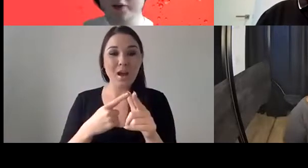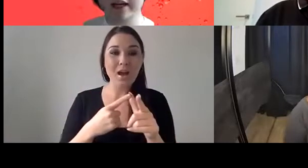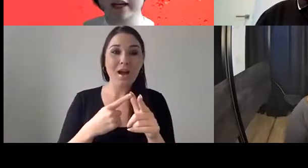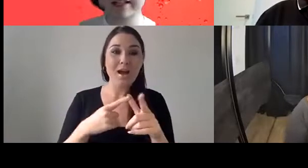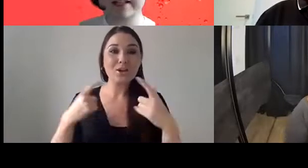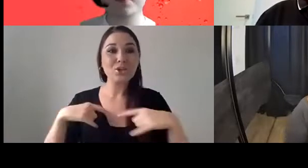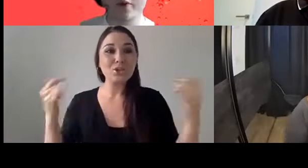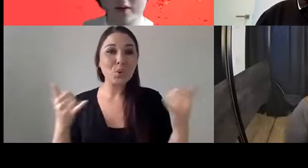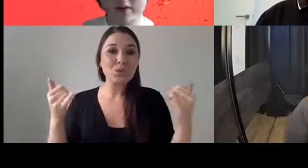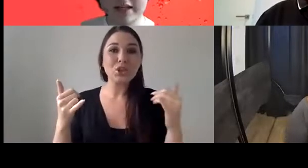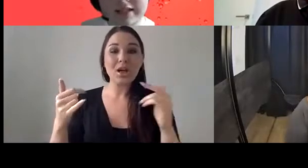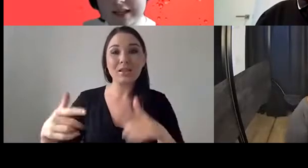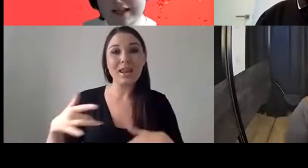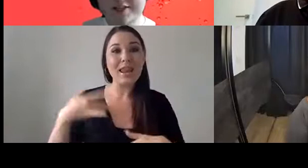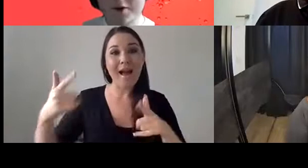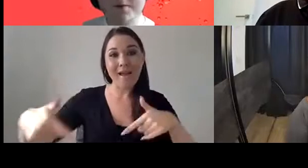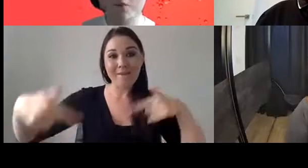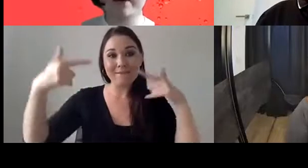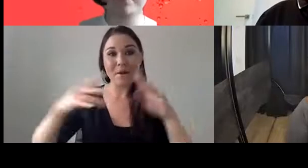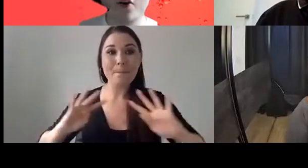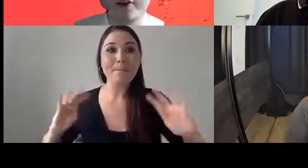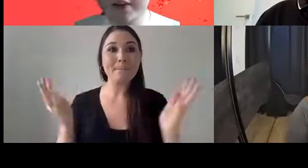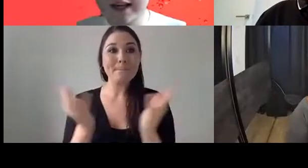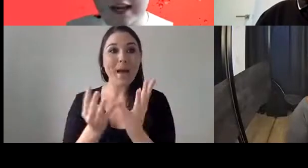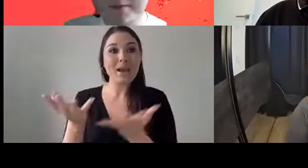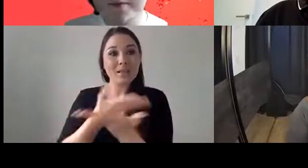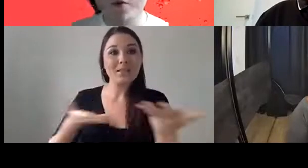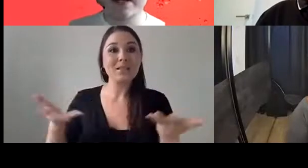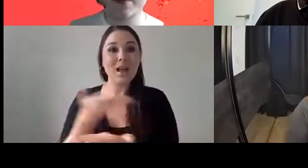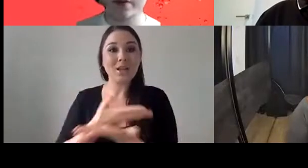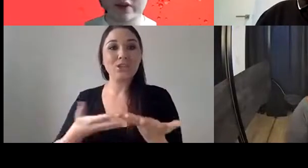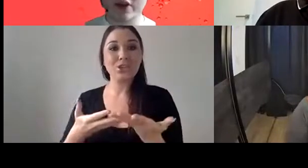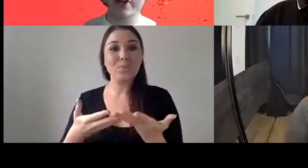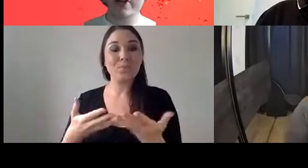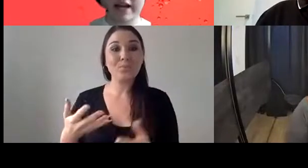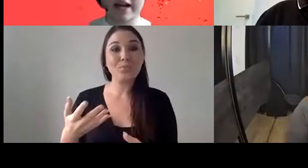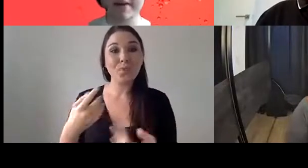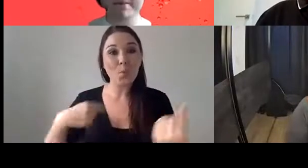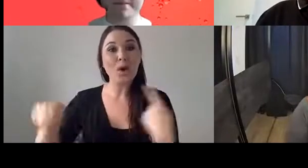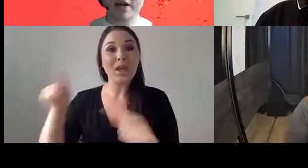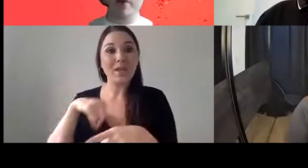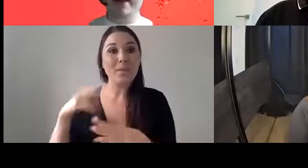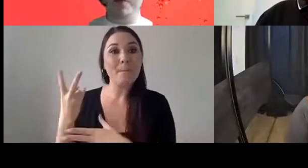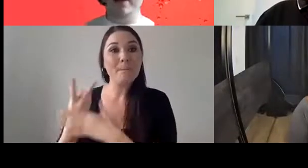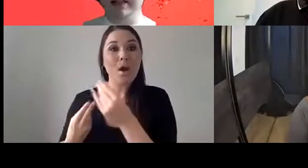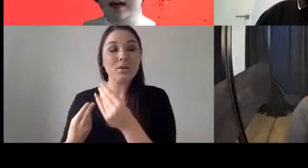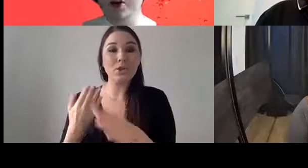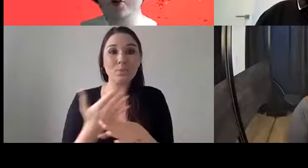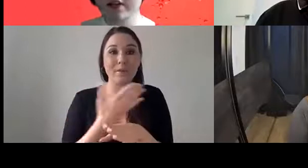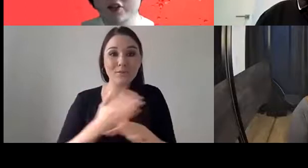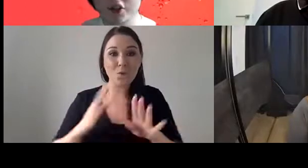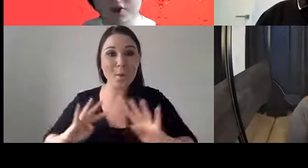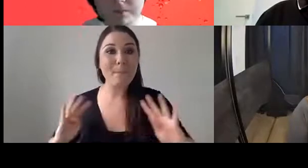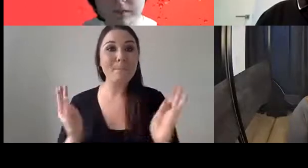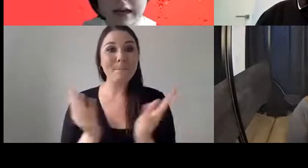titled Building an Accessible Workplace. So we have partnered for this panel discussion with our friends at